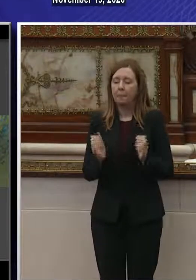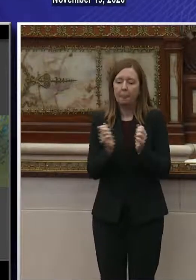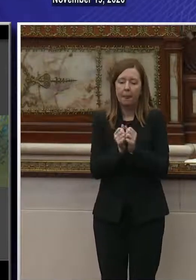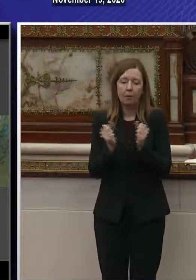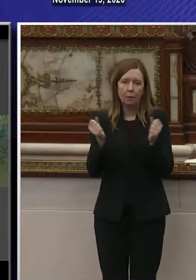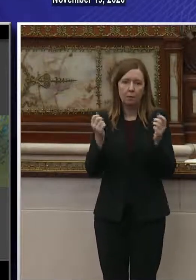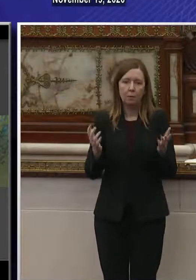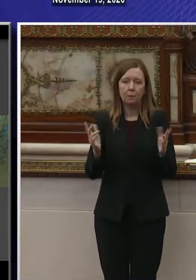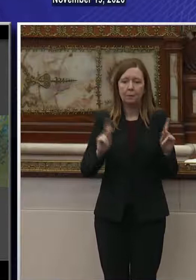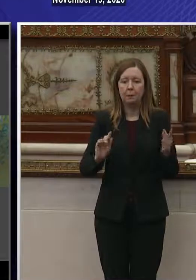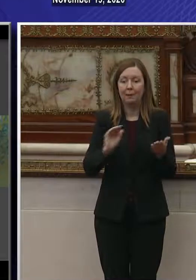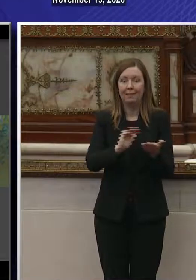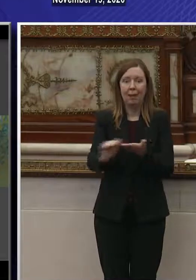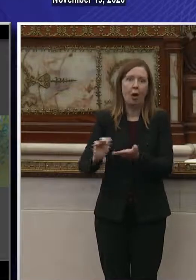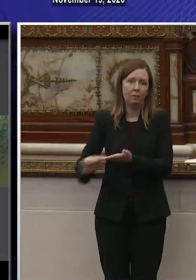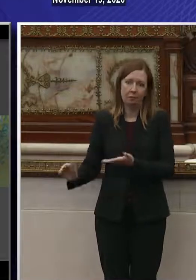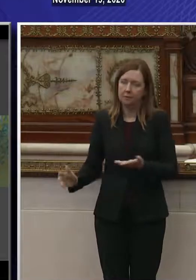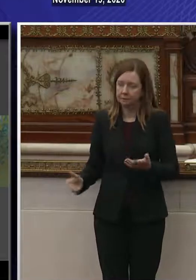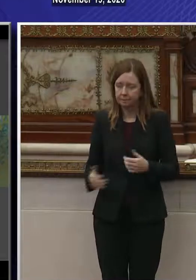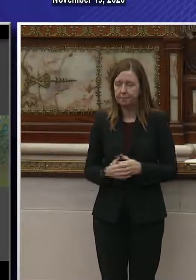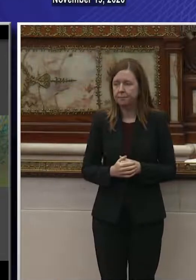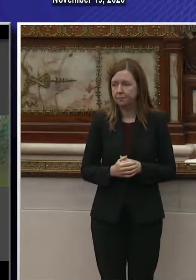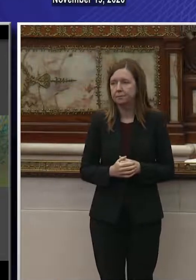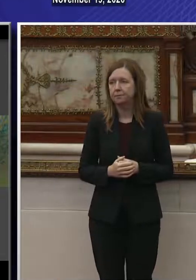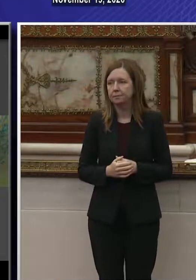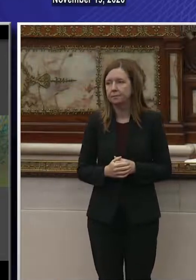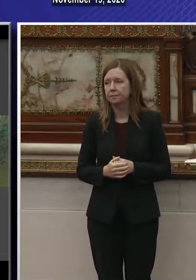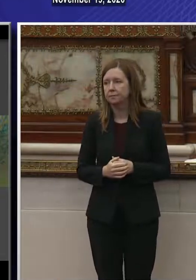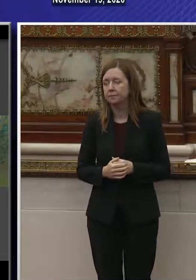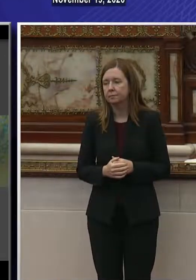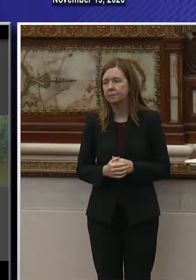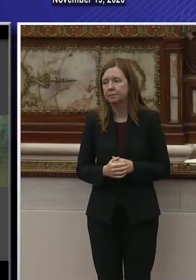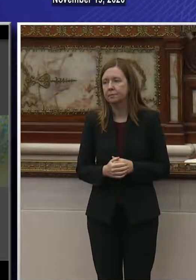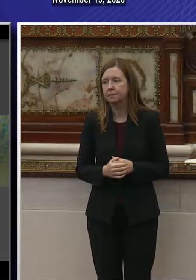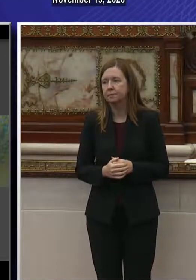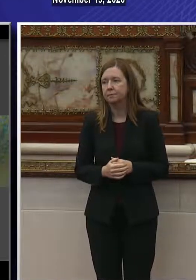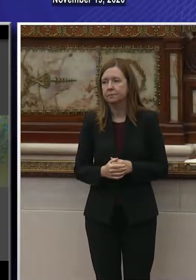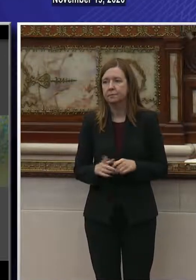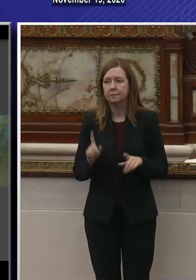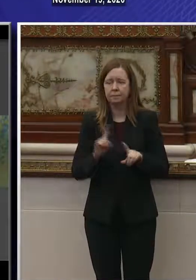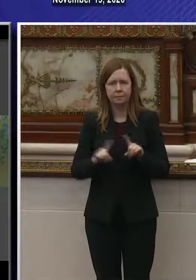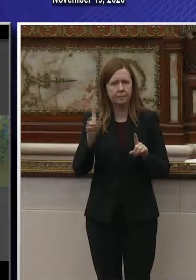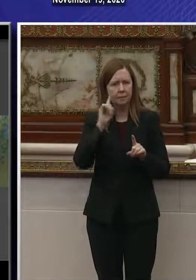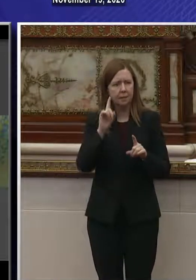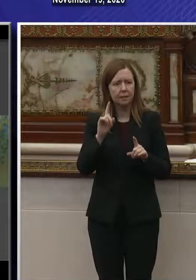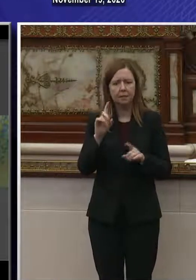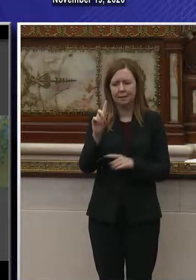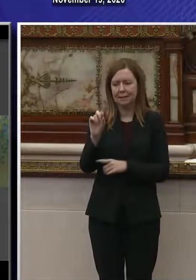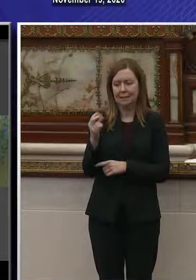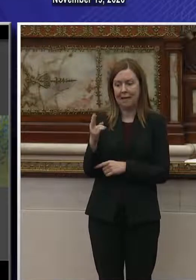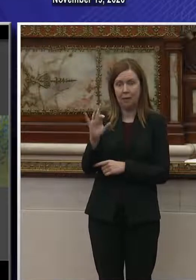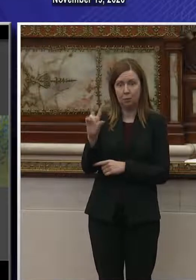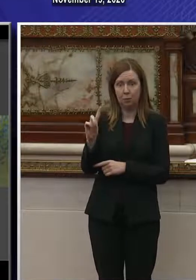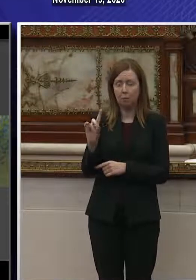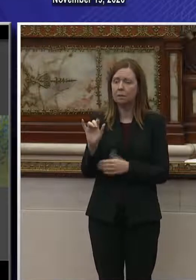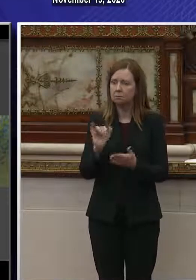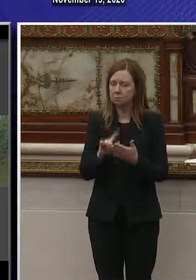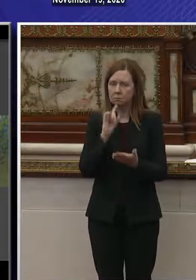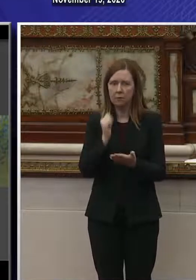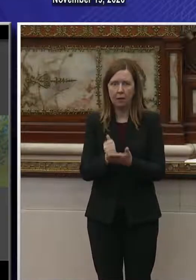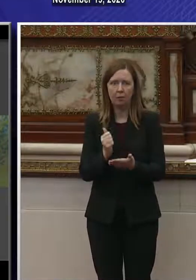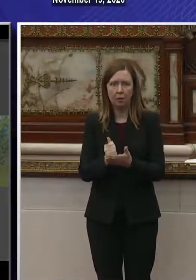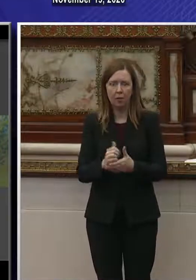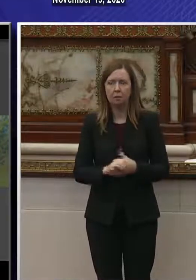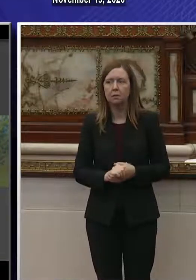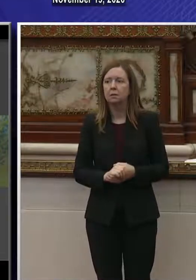many people laid off. But I do think that the dashboard is really helpful. And